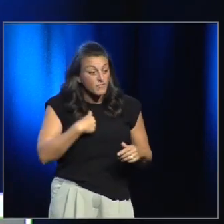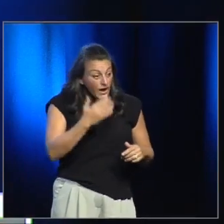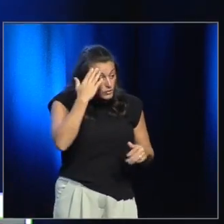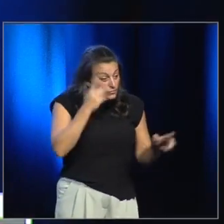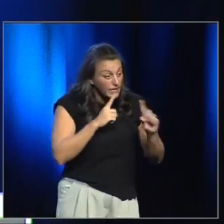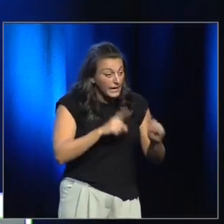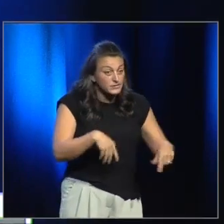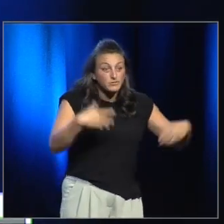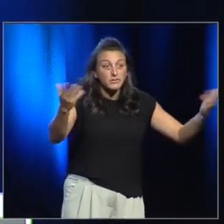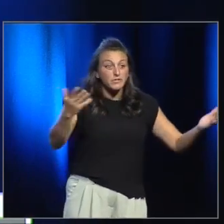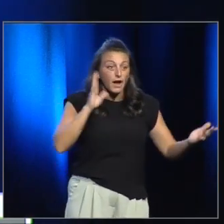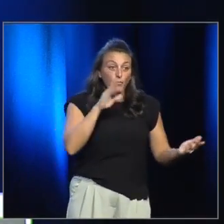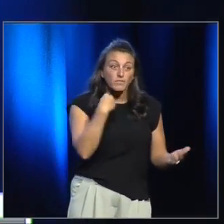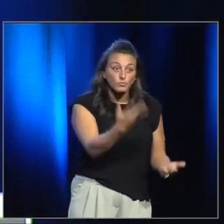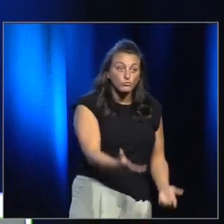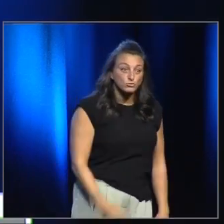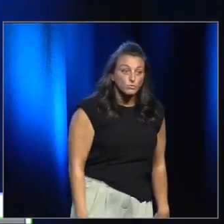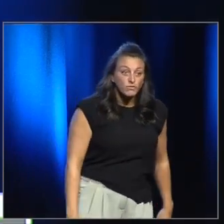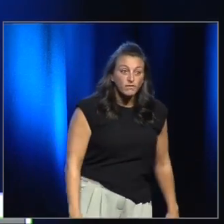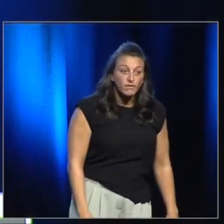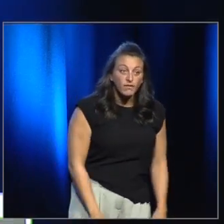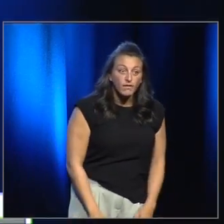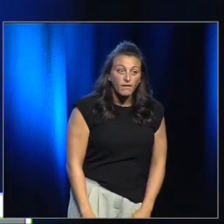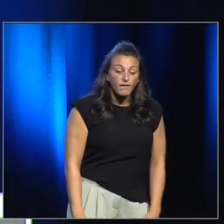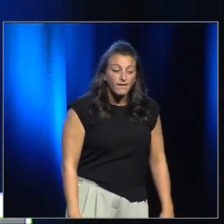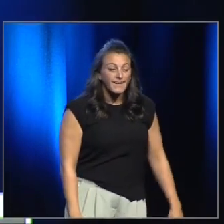I would have told you. But I think,